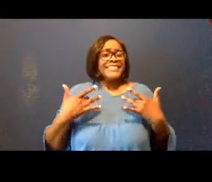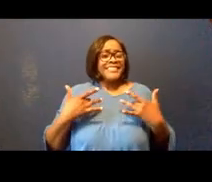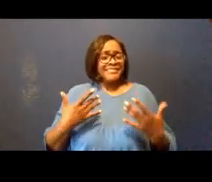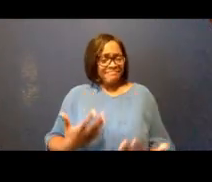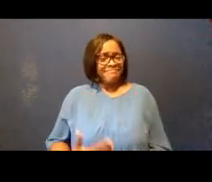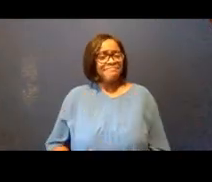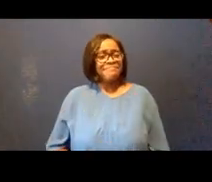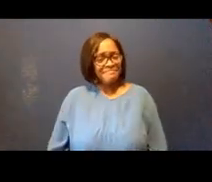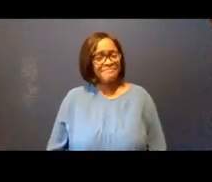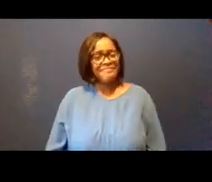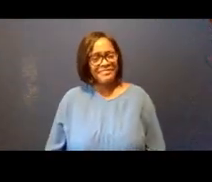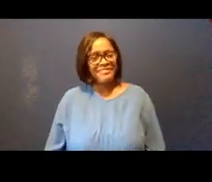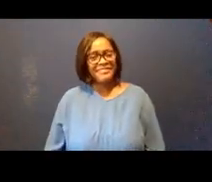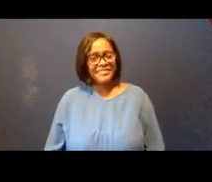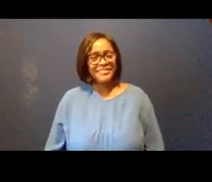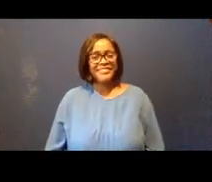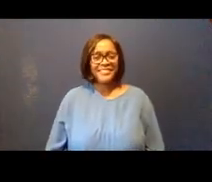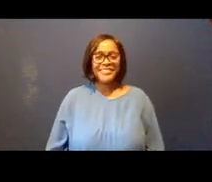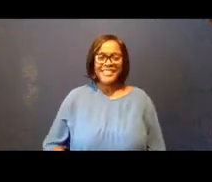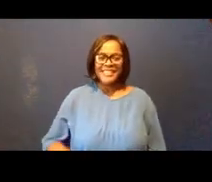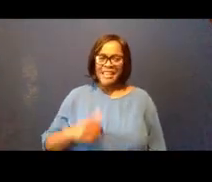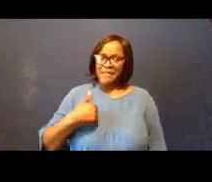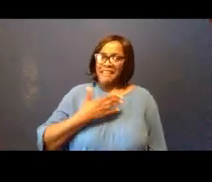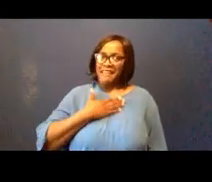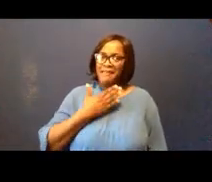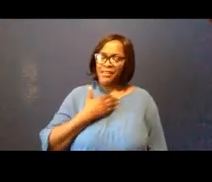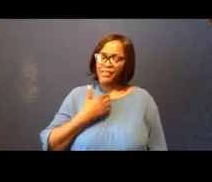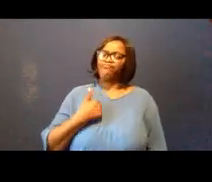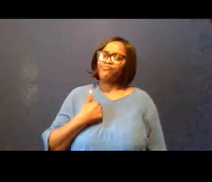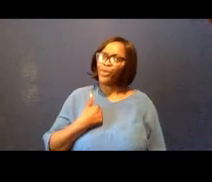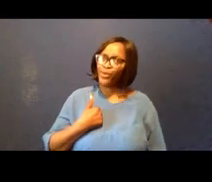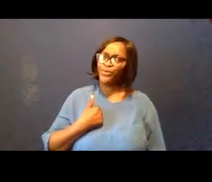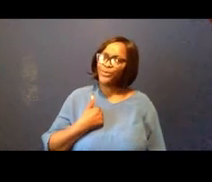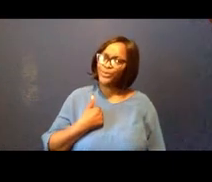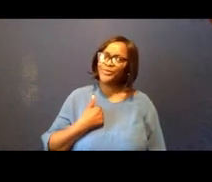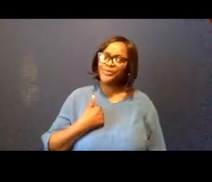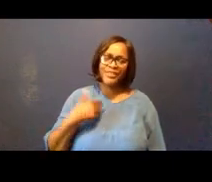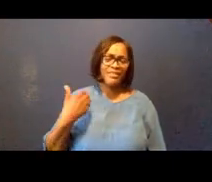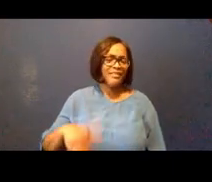one end of the street, but not on the other.